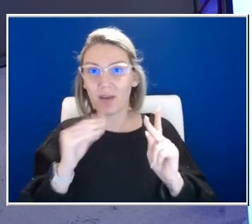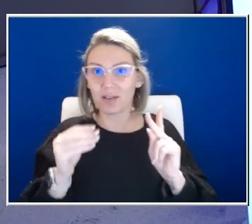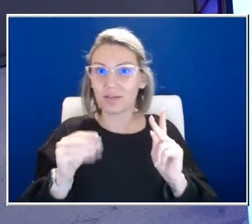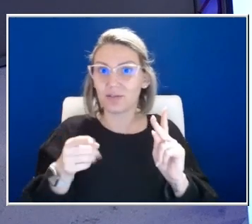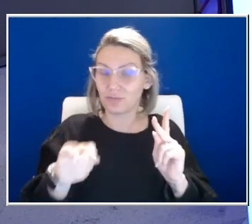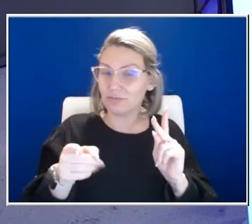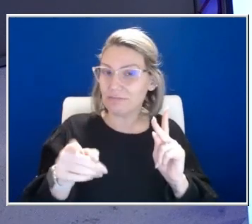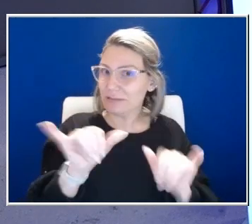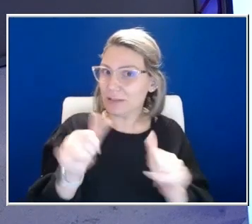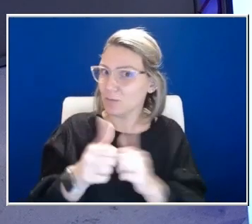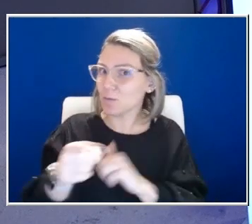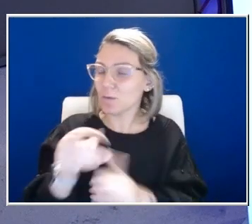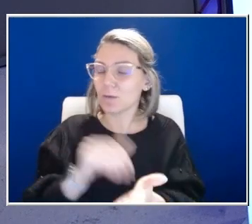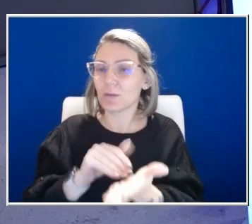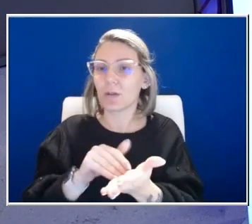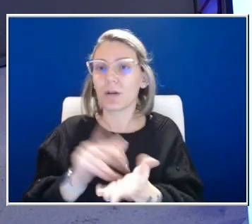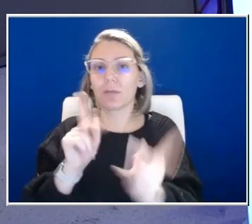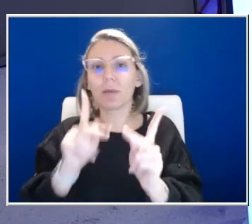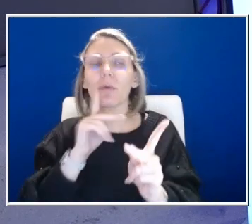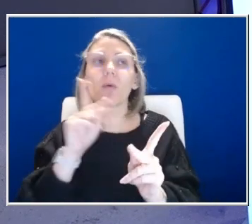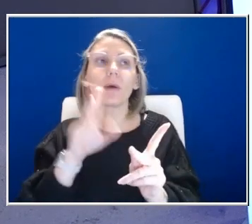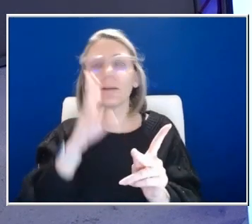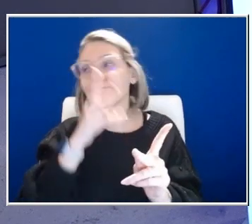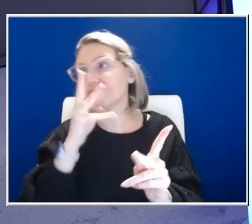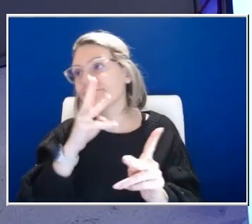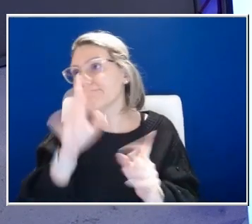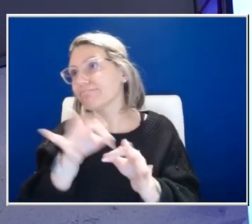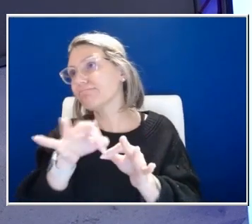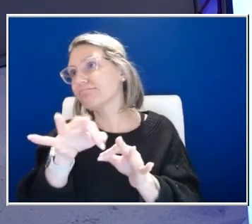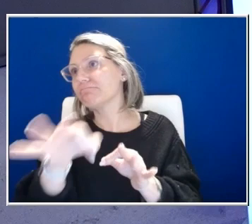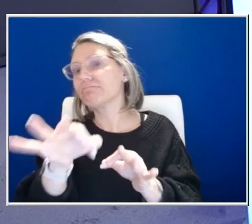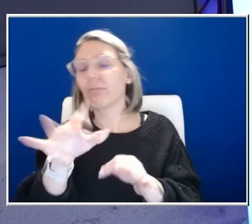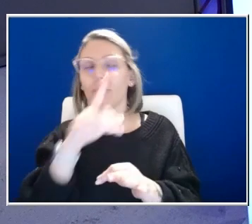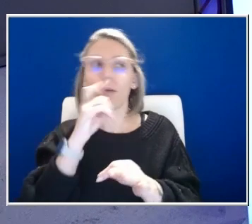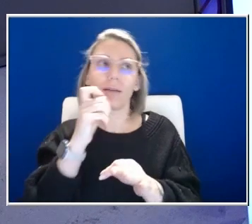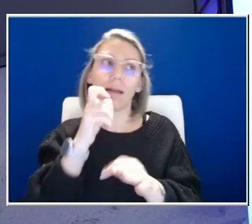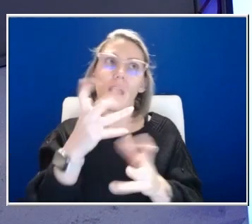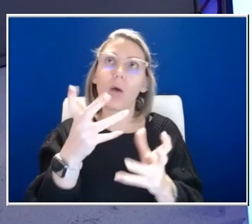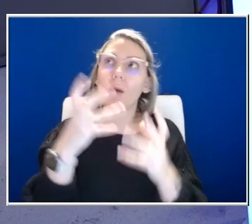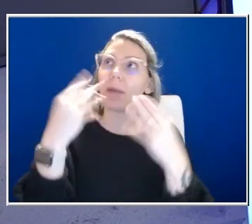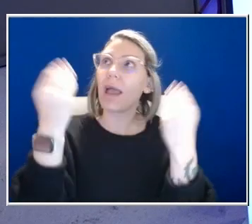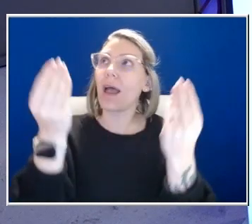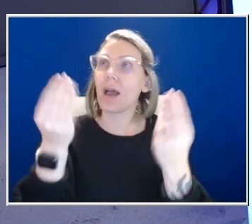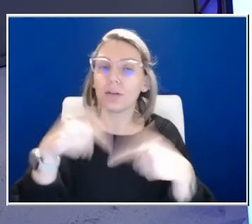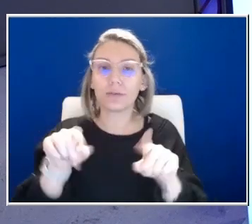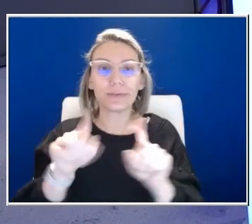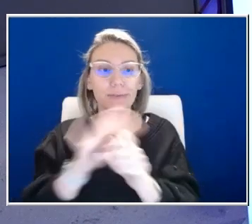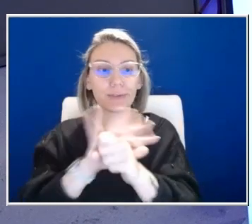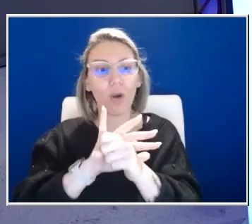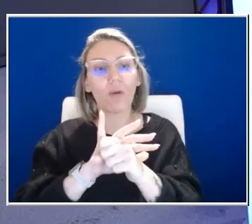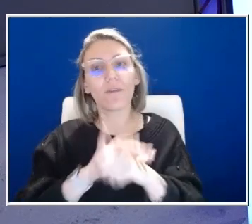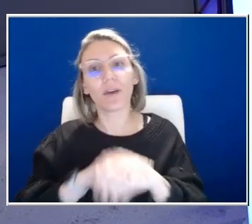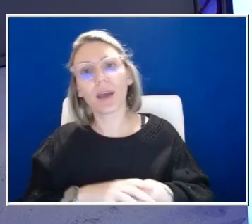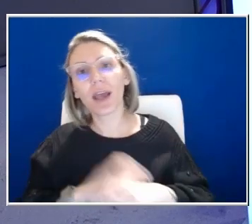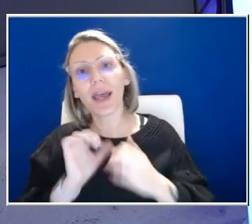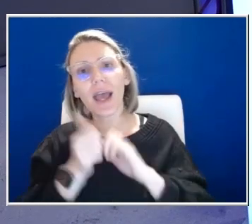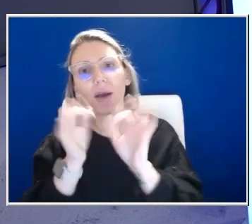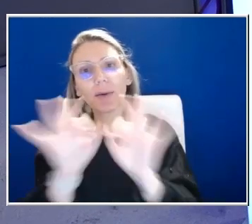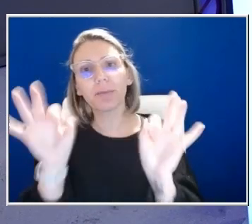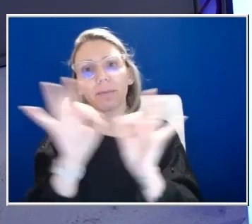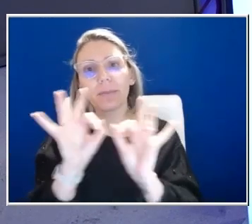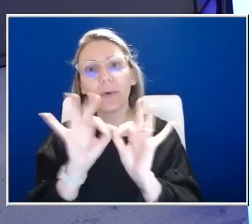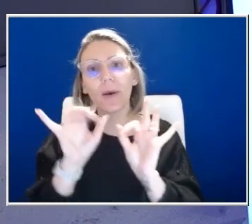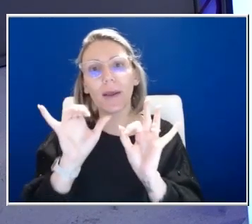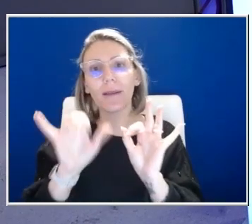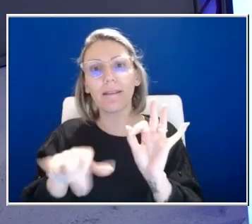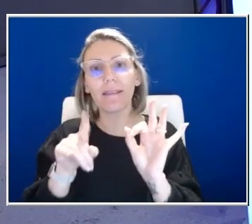you, is that people were going to put off their screenings because they didn't want to be out and about during this pandemic. How important, though, did that come in